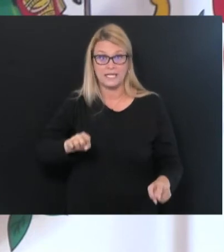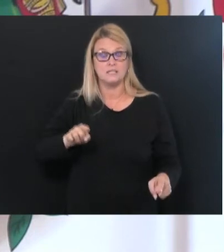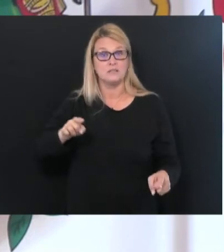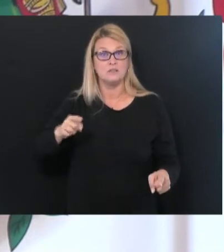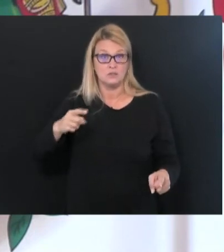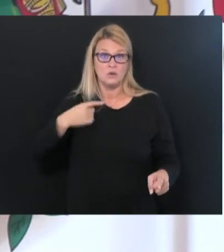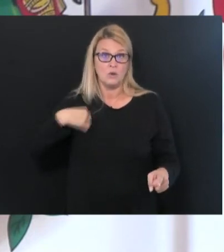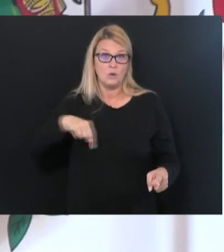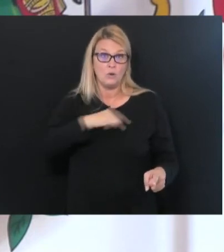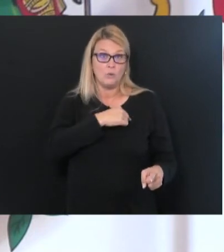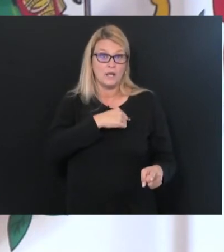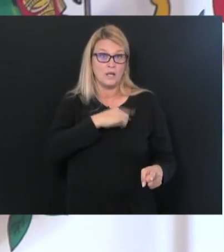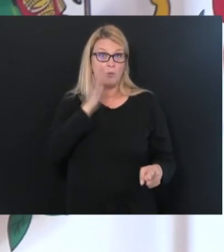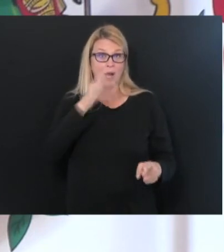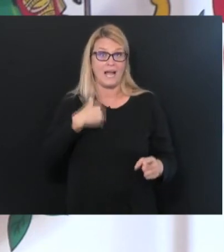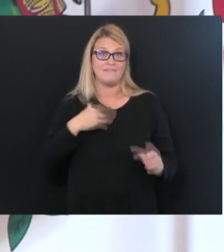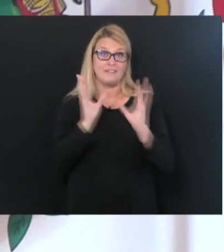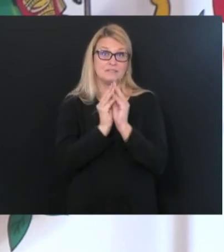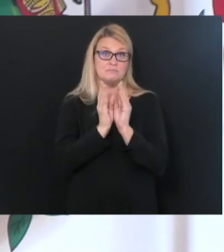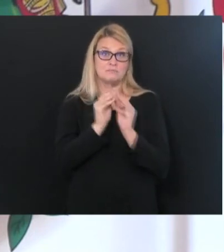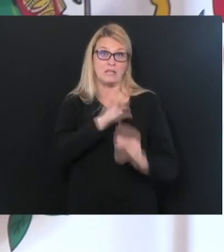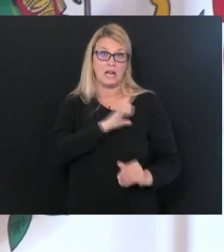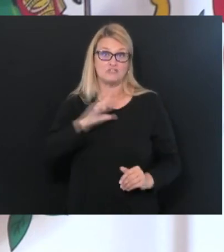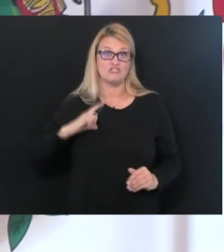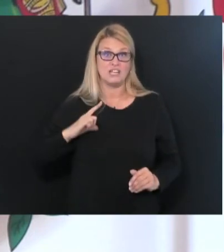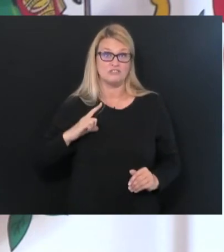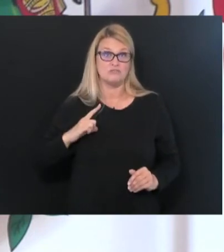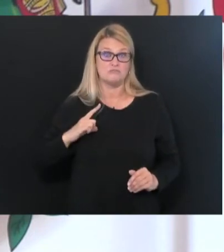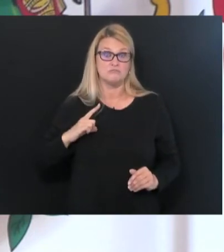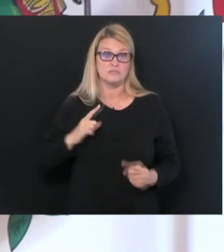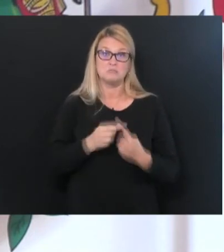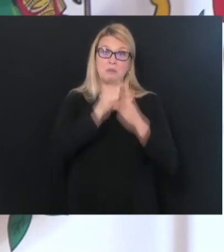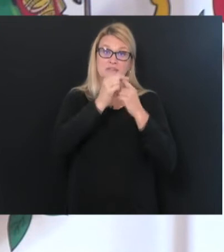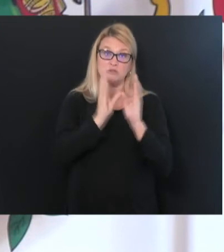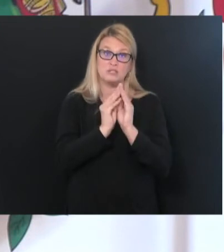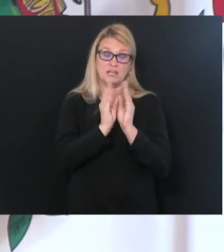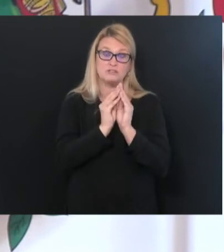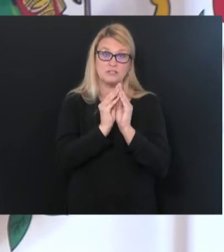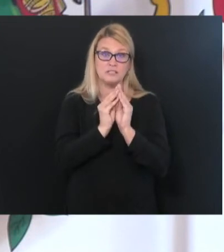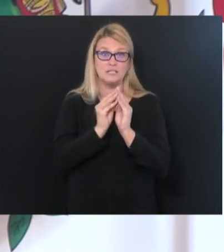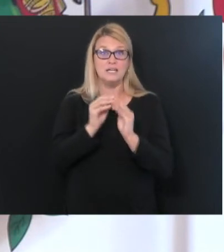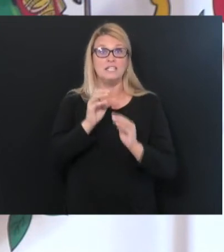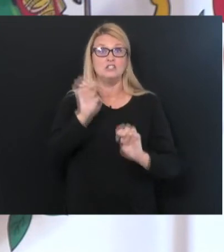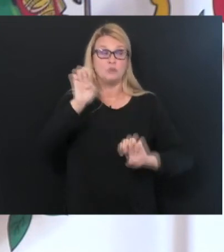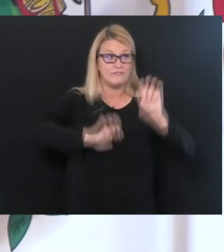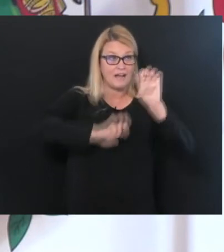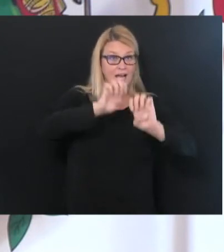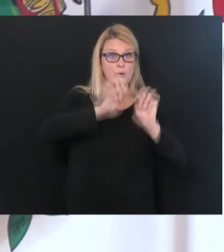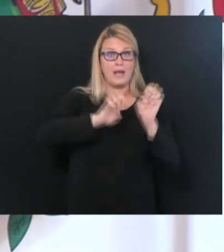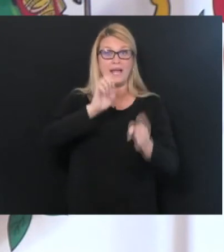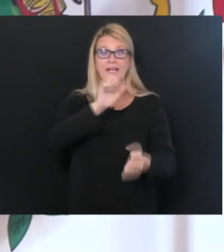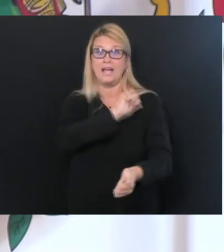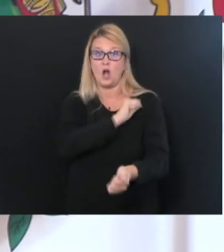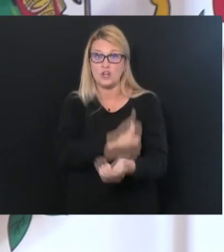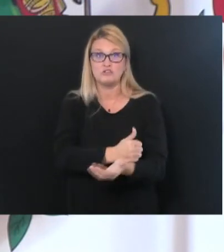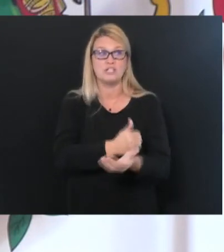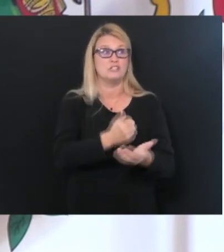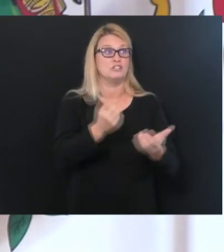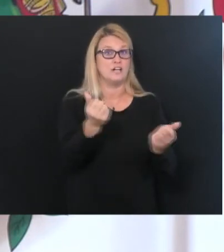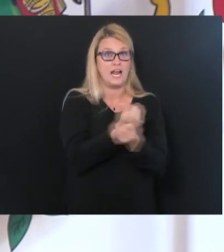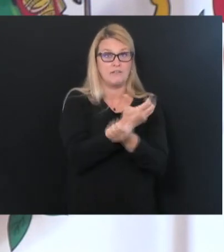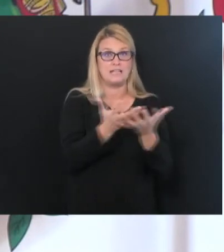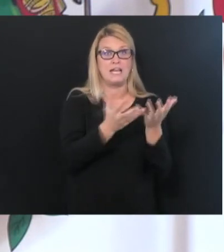call ourselves into a special session to be able to evaluate and to be able to get authorization to be able to take those dollars and to be